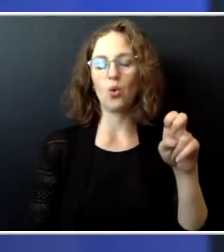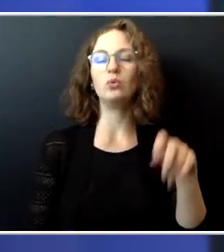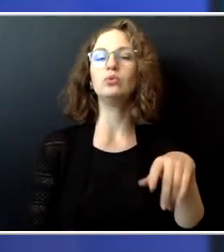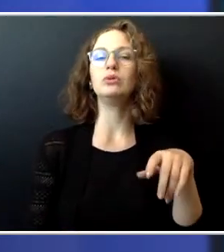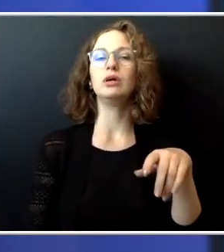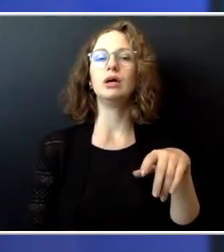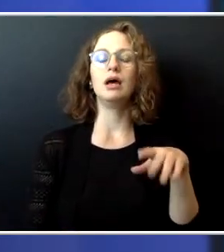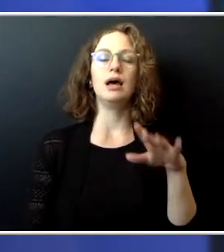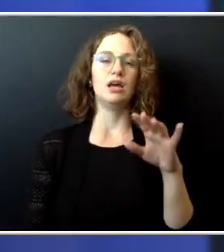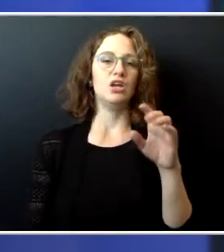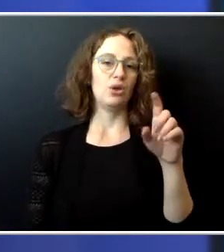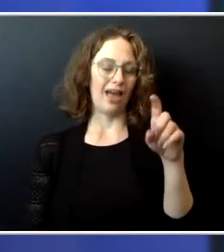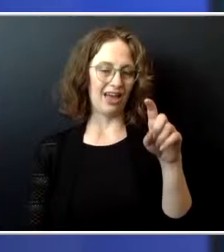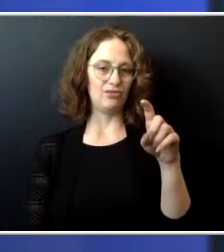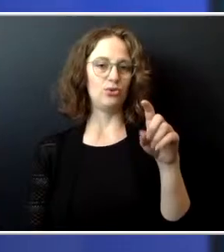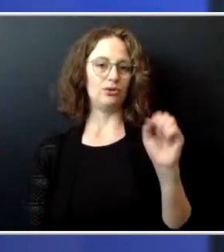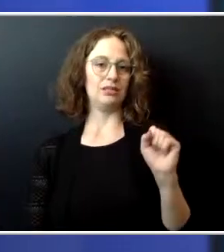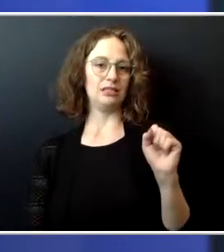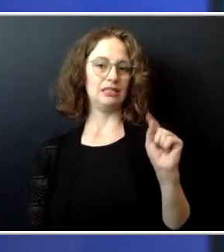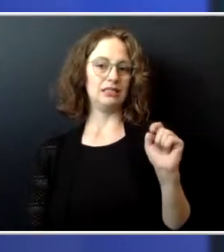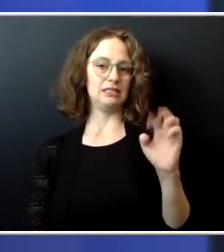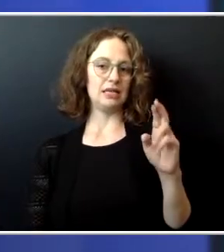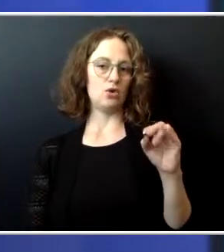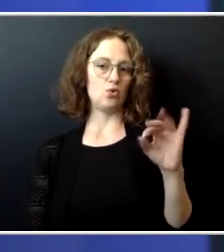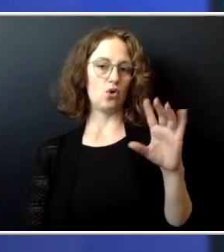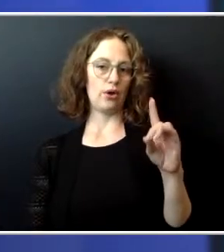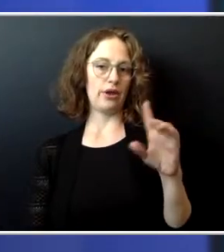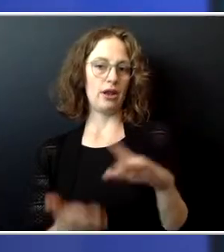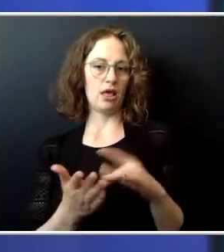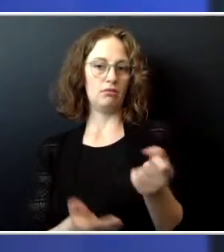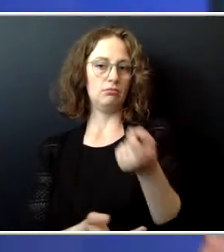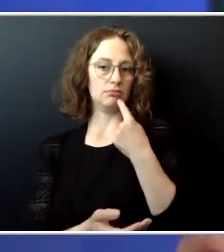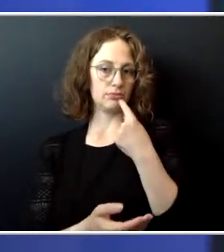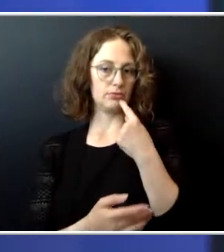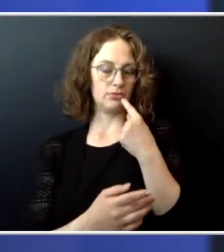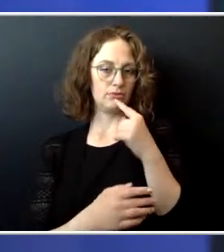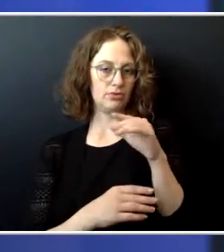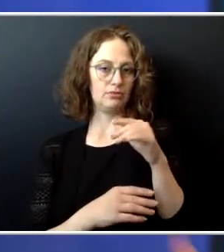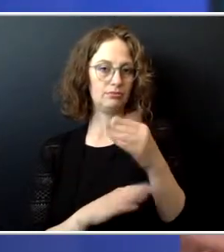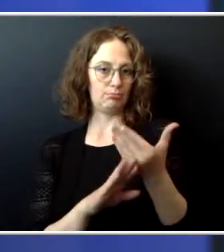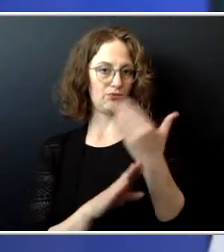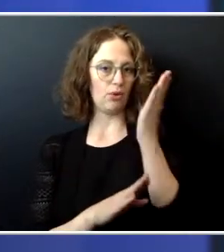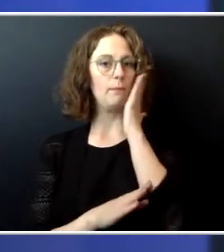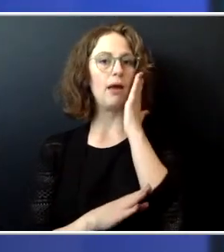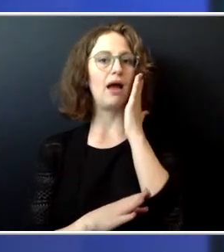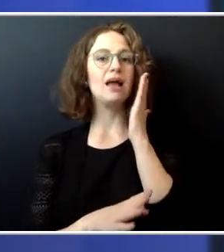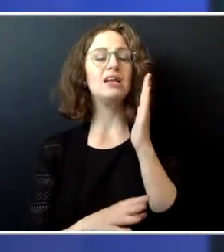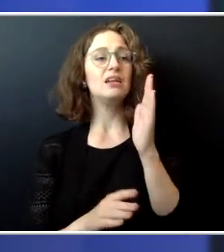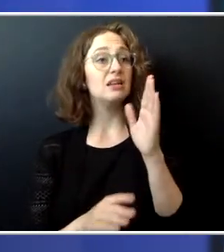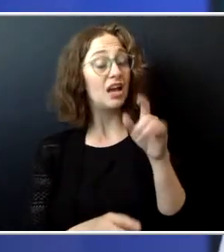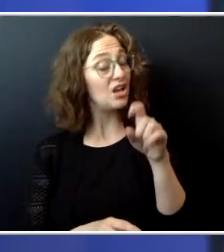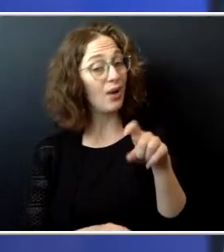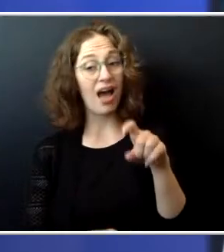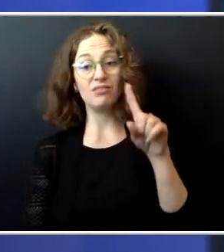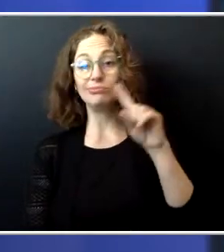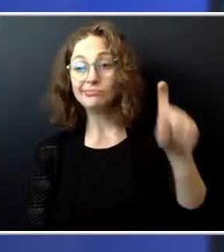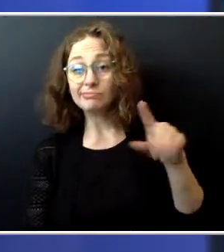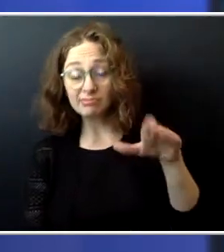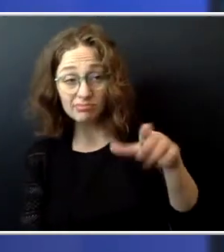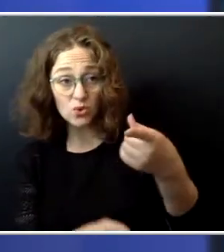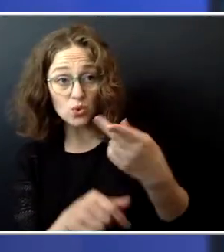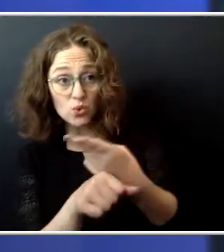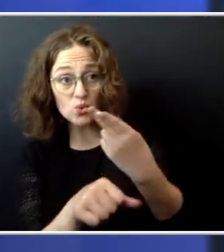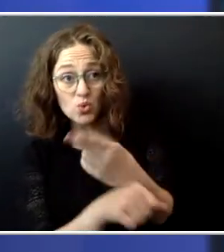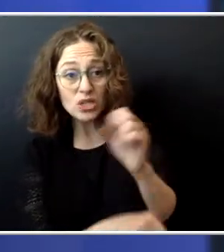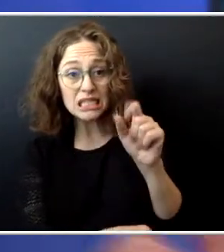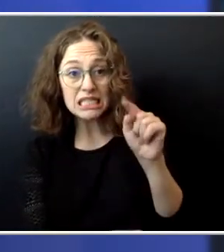to ask your patient, have you been using steroid? It could be steroid inhaler, steroid creams. We don't want that to interfere